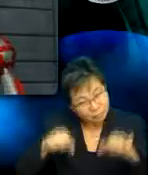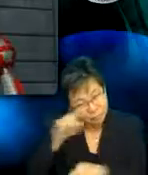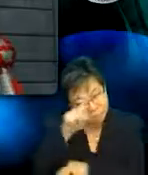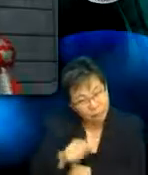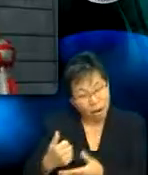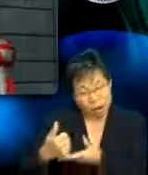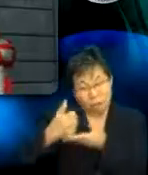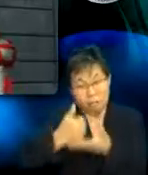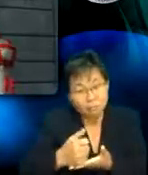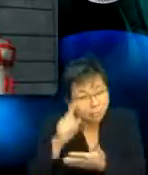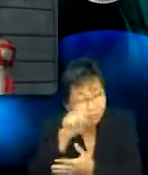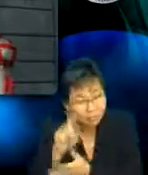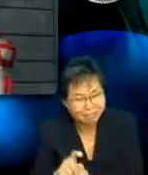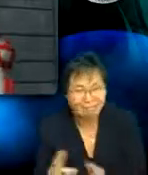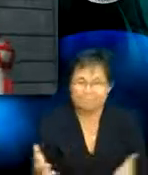Help?